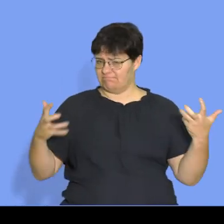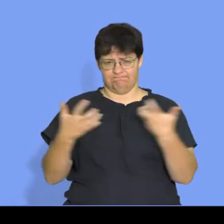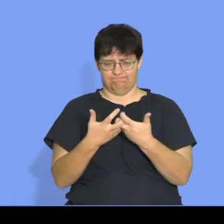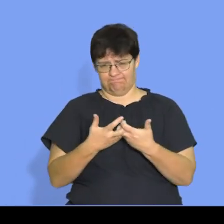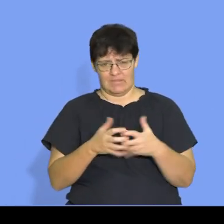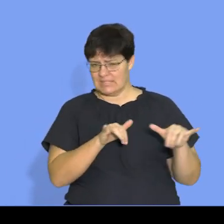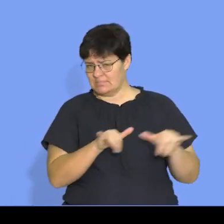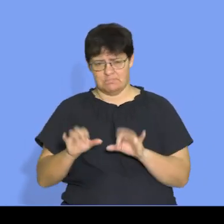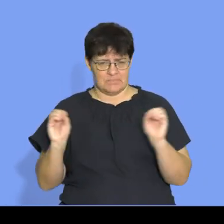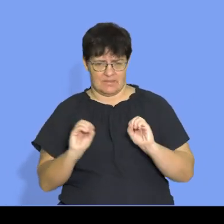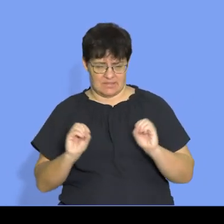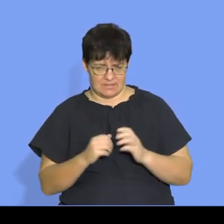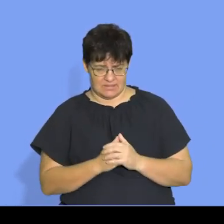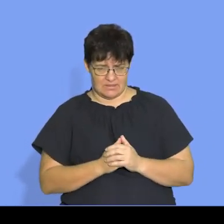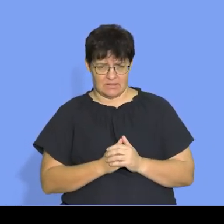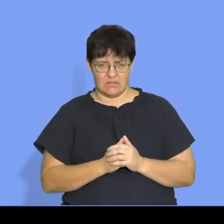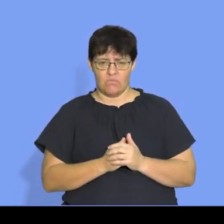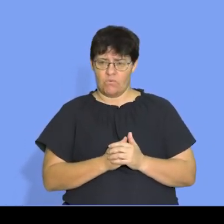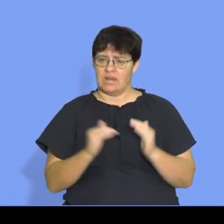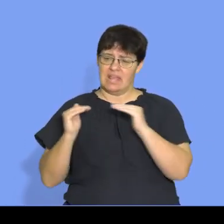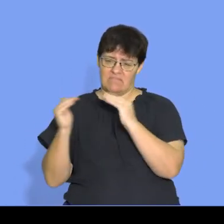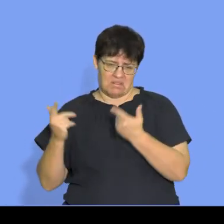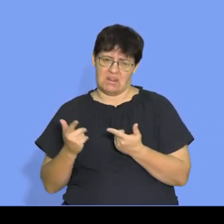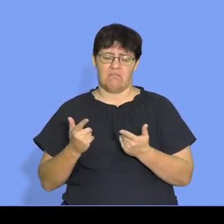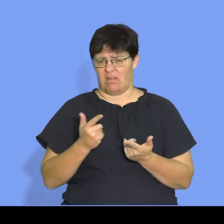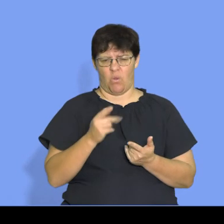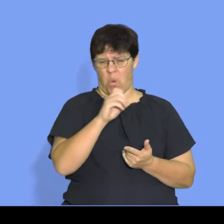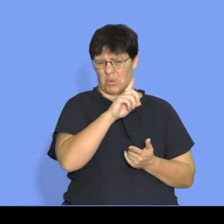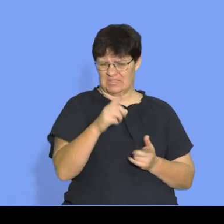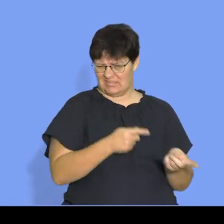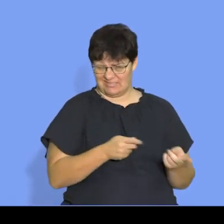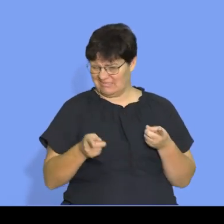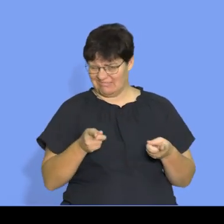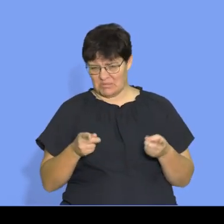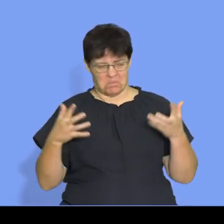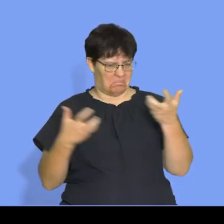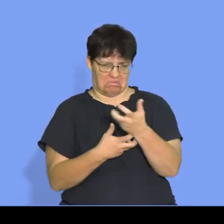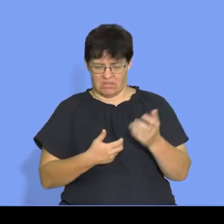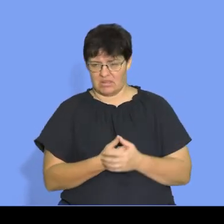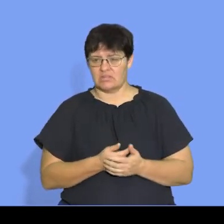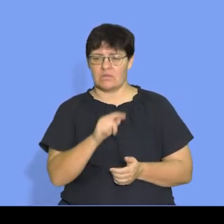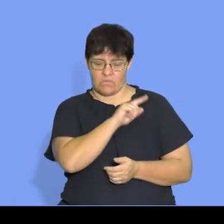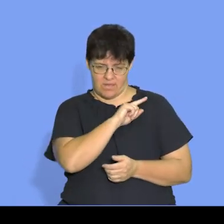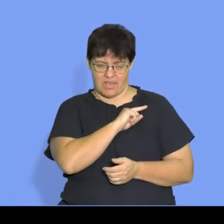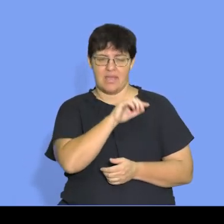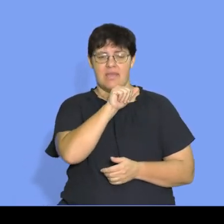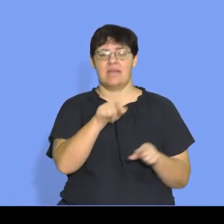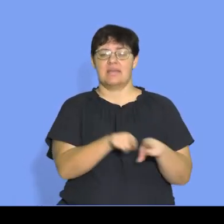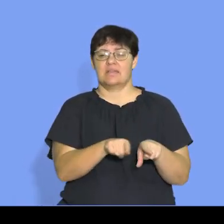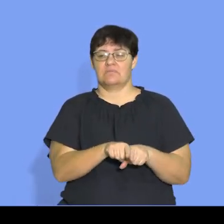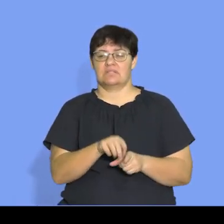anything in common. One is an even number, one is an odd number. And this will therefore be a is equal to